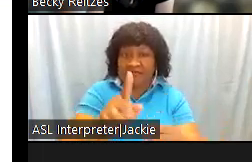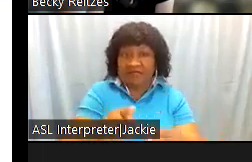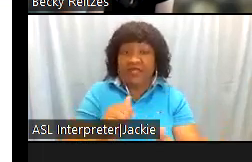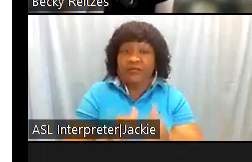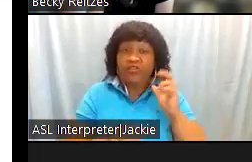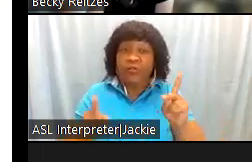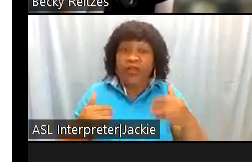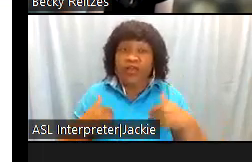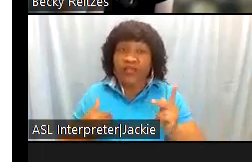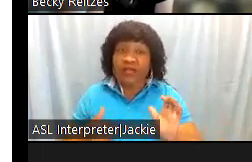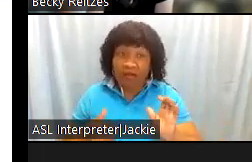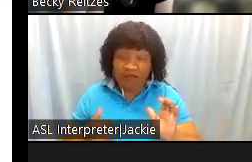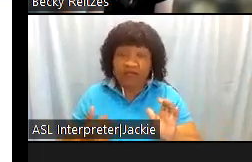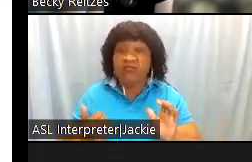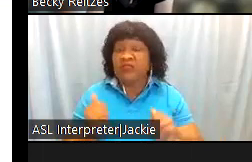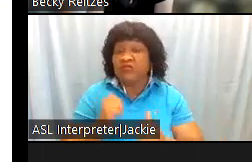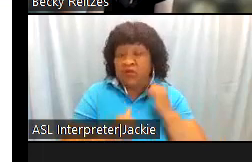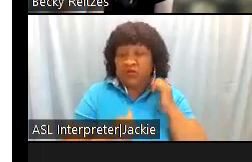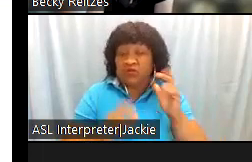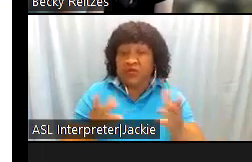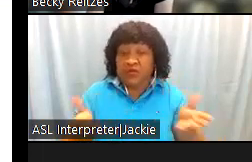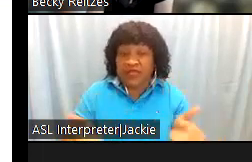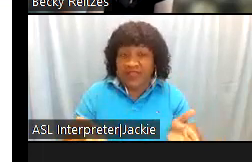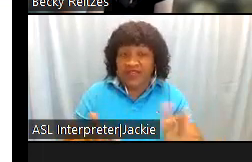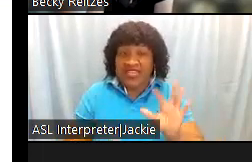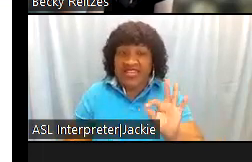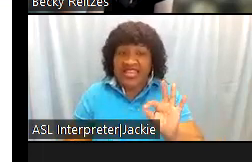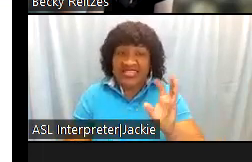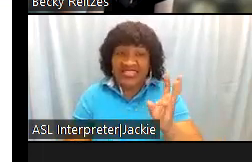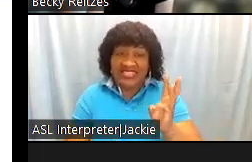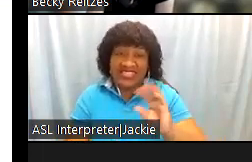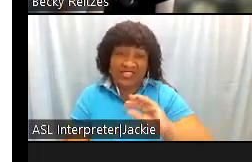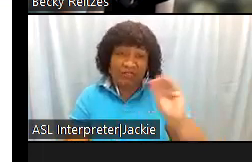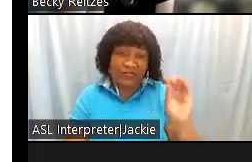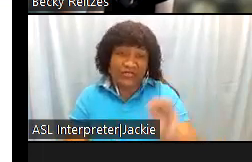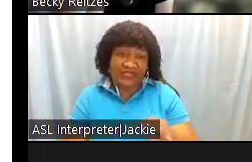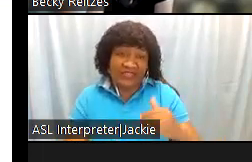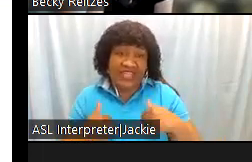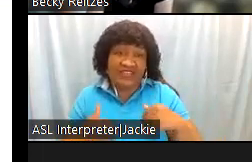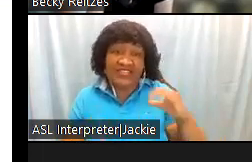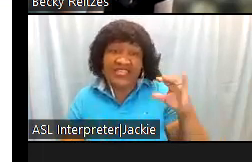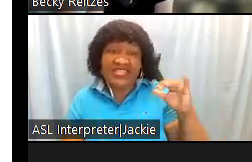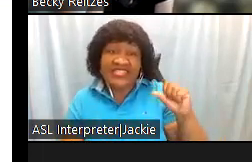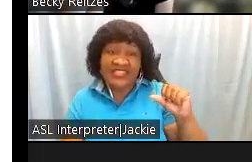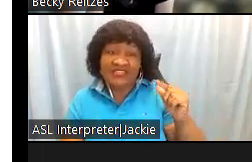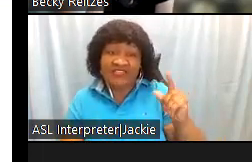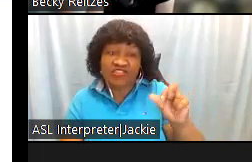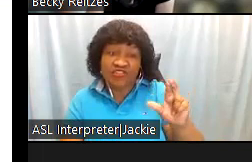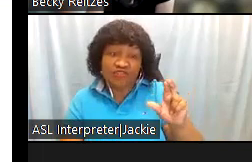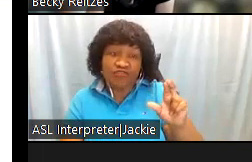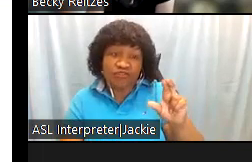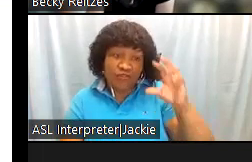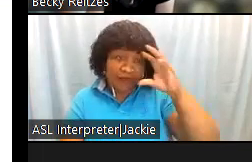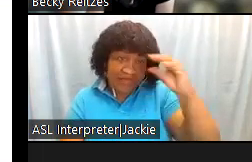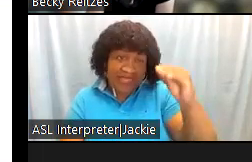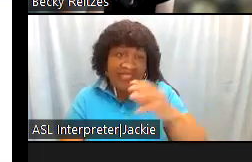in King County, overwhelming majority, so 96.6% are cisgender men. And